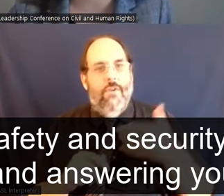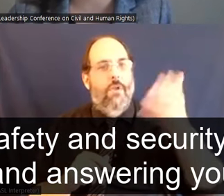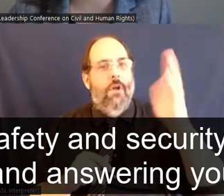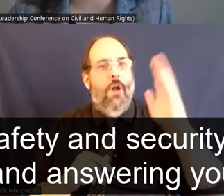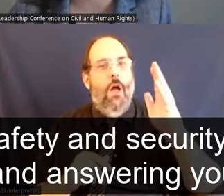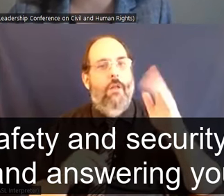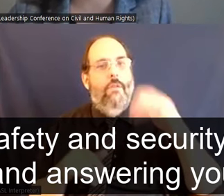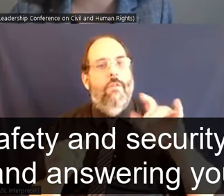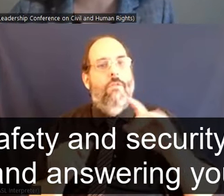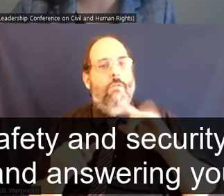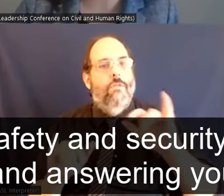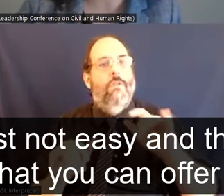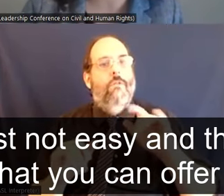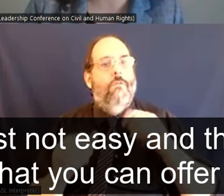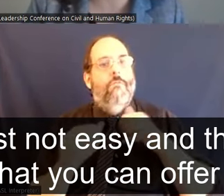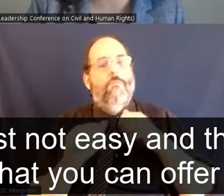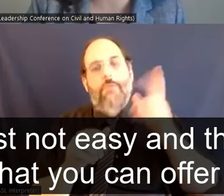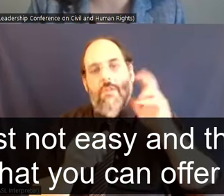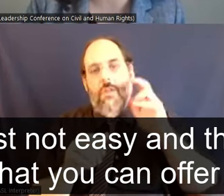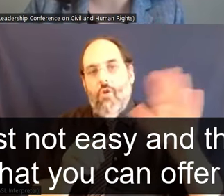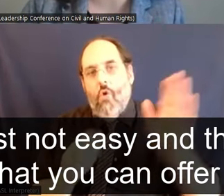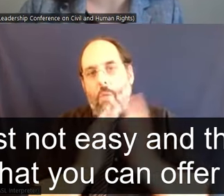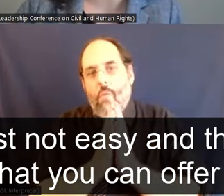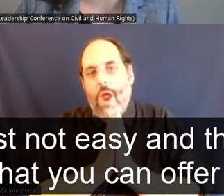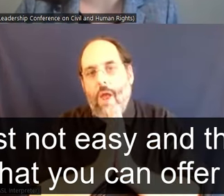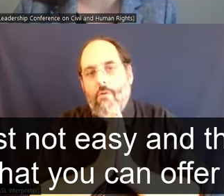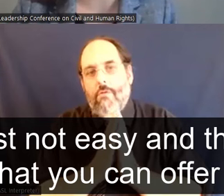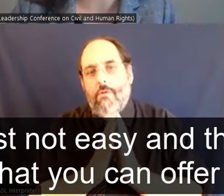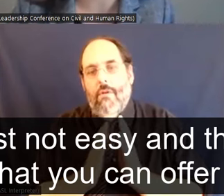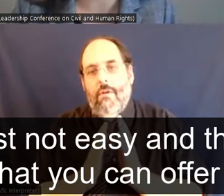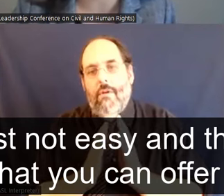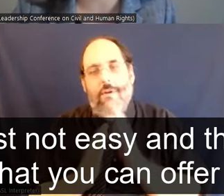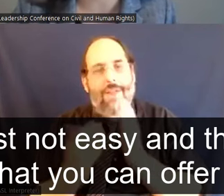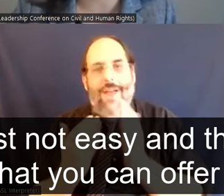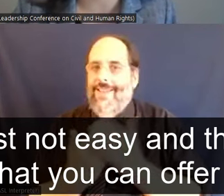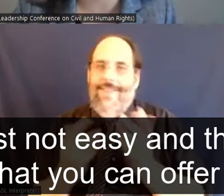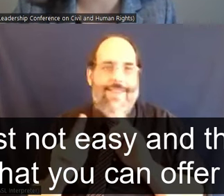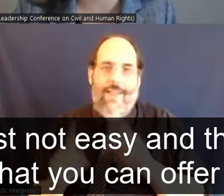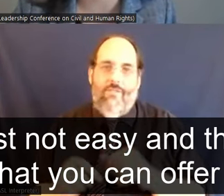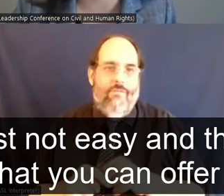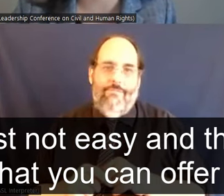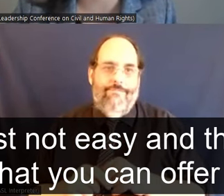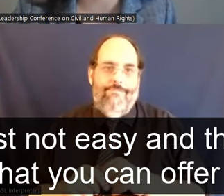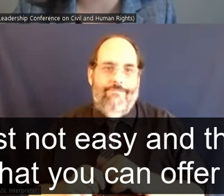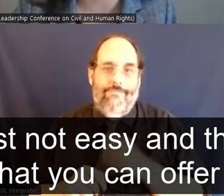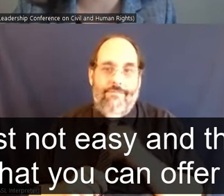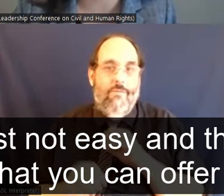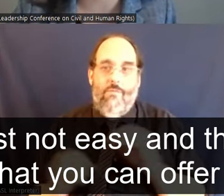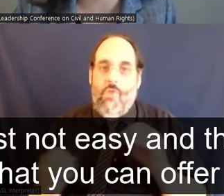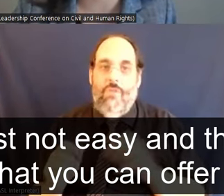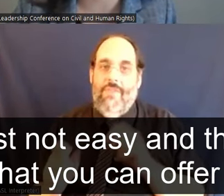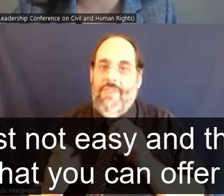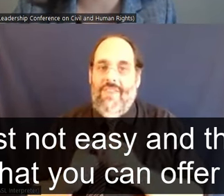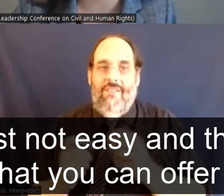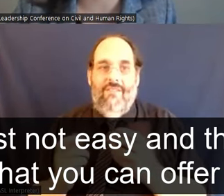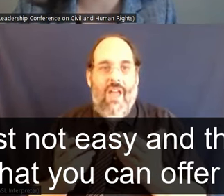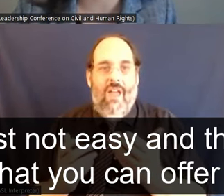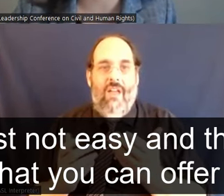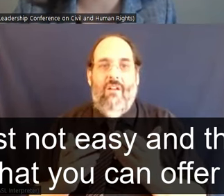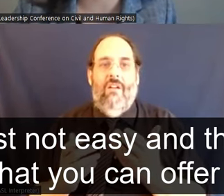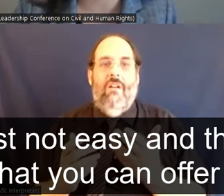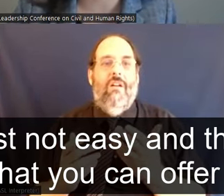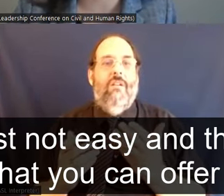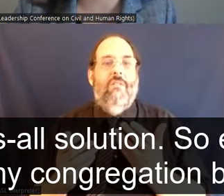in answering your prayers. And those are just not easy. And there's no specific prescription that you can